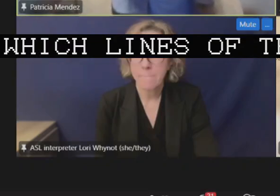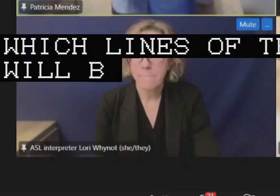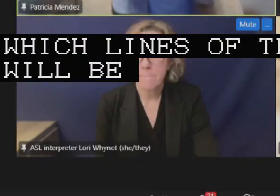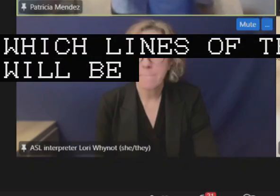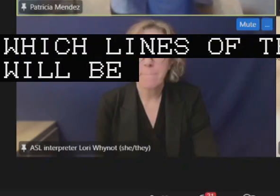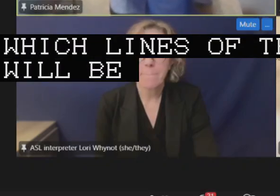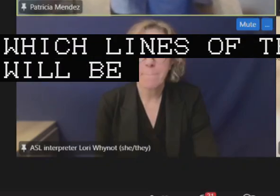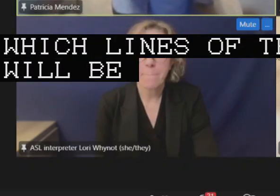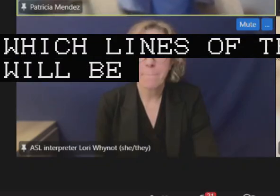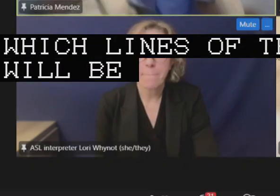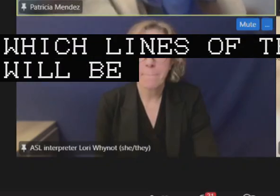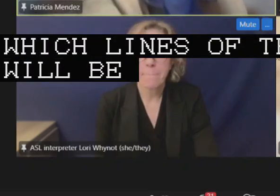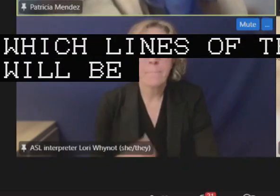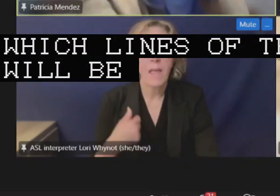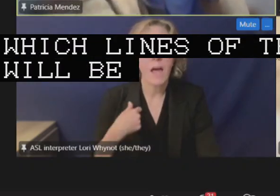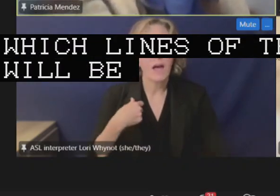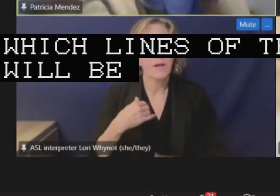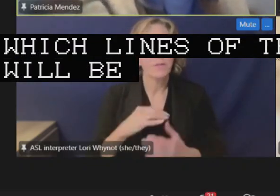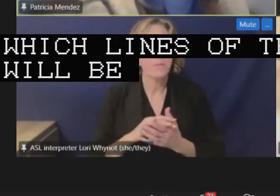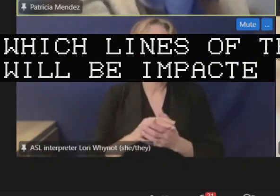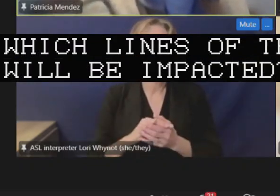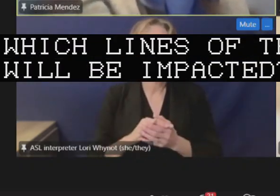I think this is